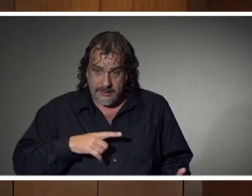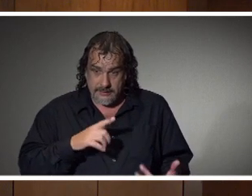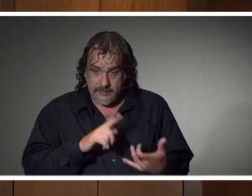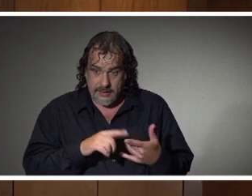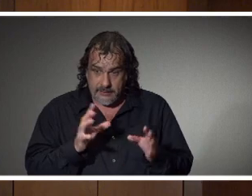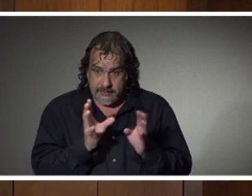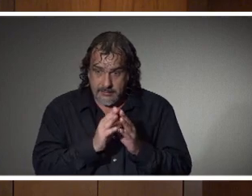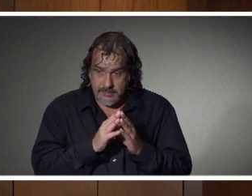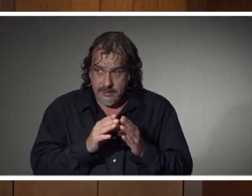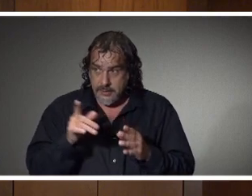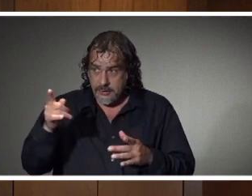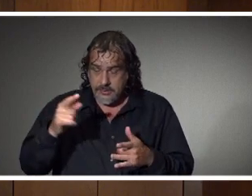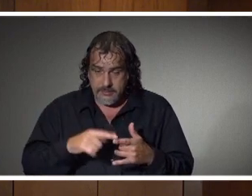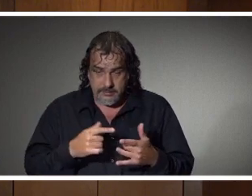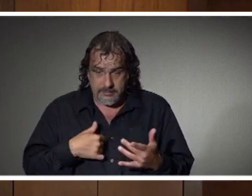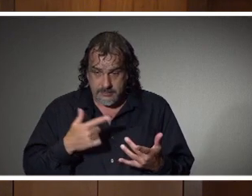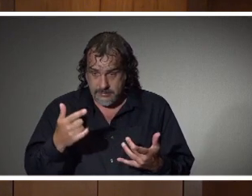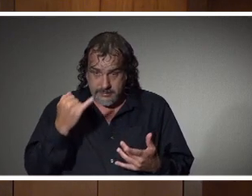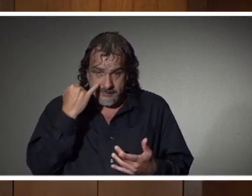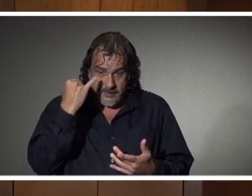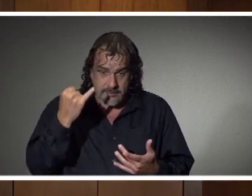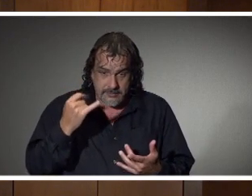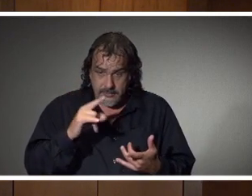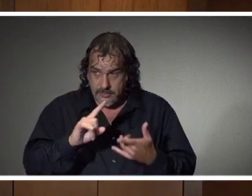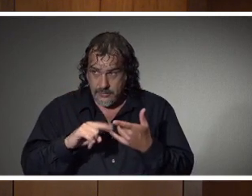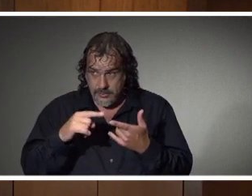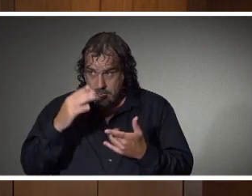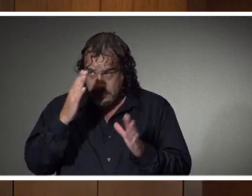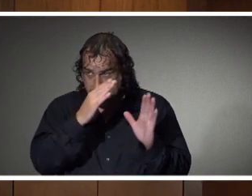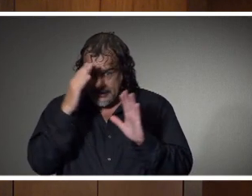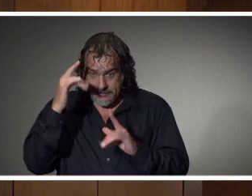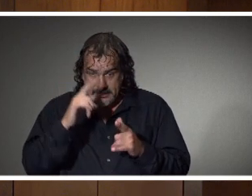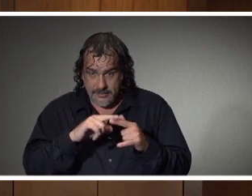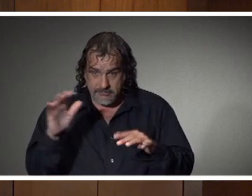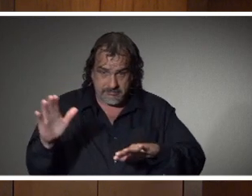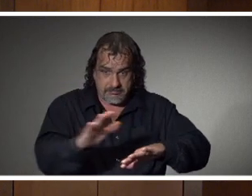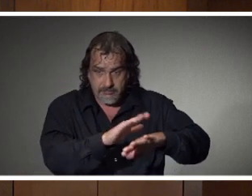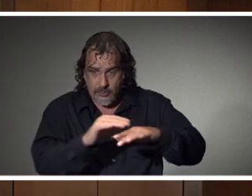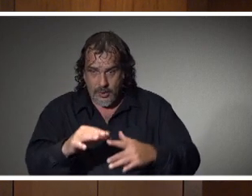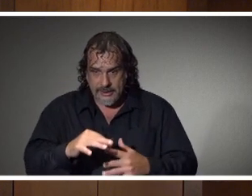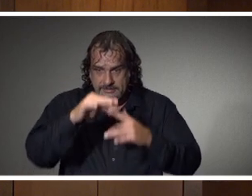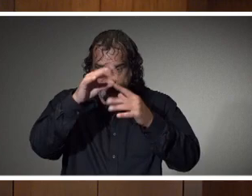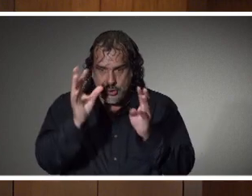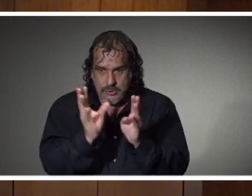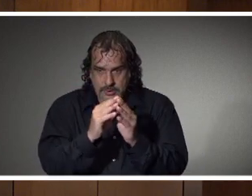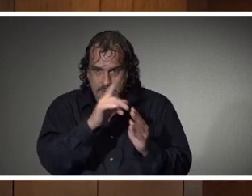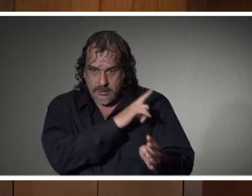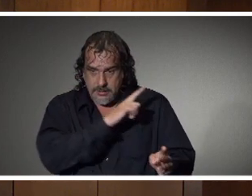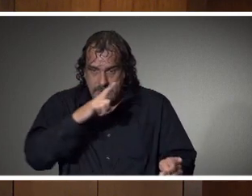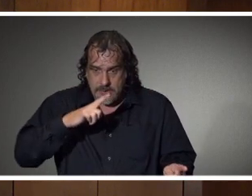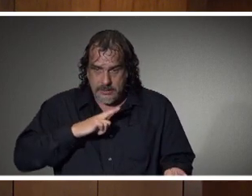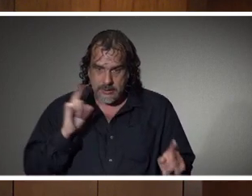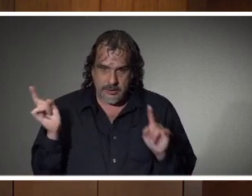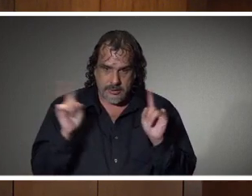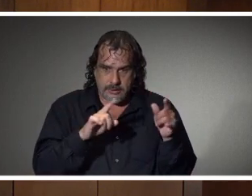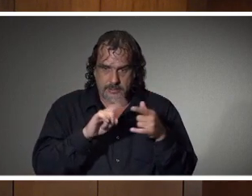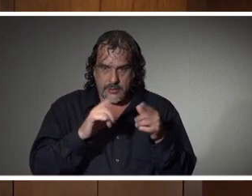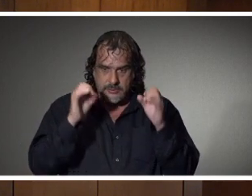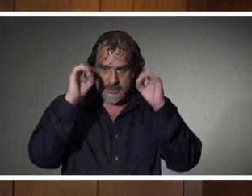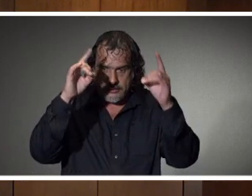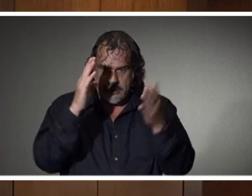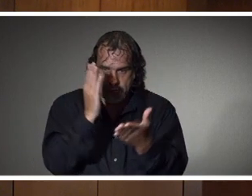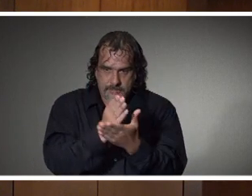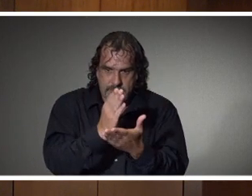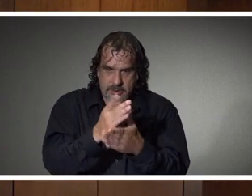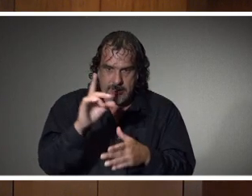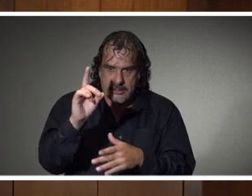may have done that earlier this week. Is there any idea of when you expect to possibly call a special session to look at those education budgets and